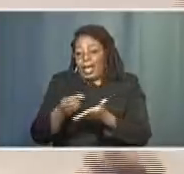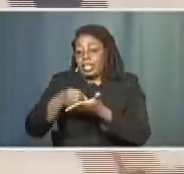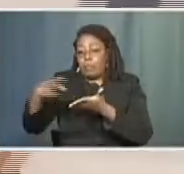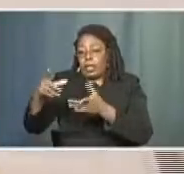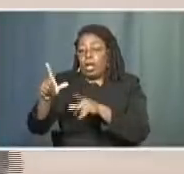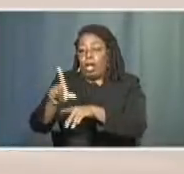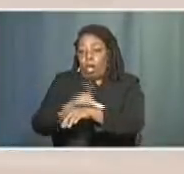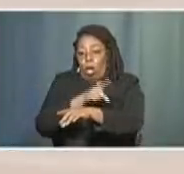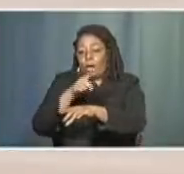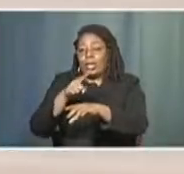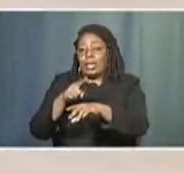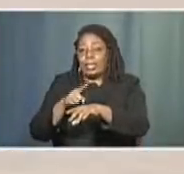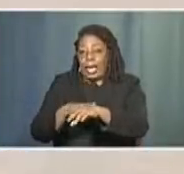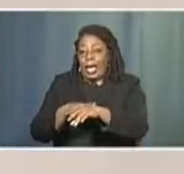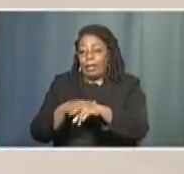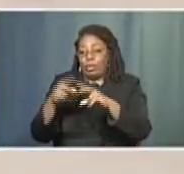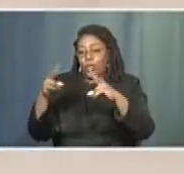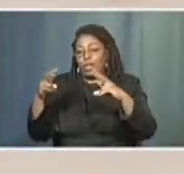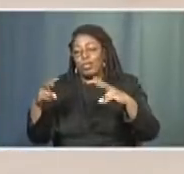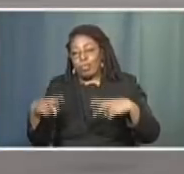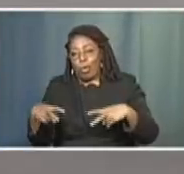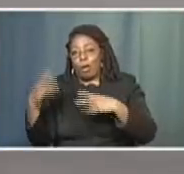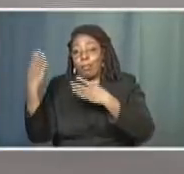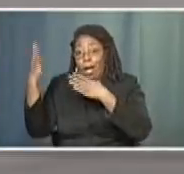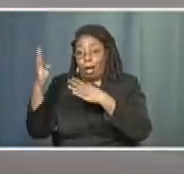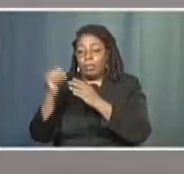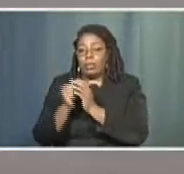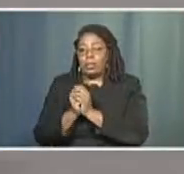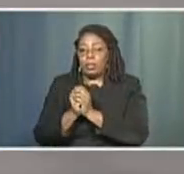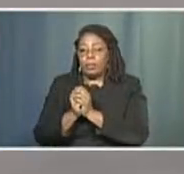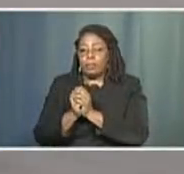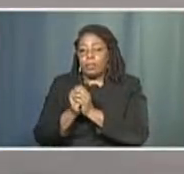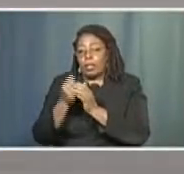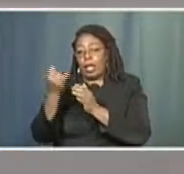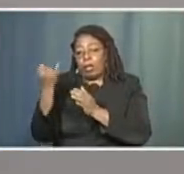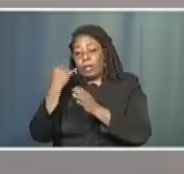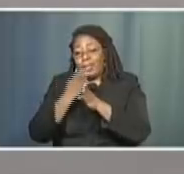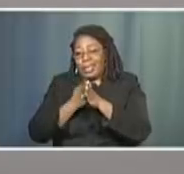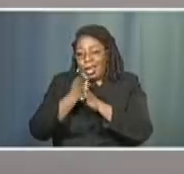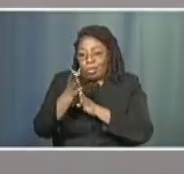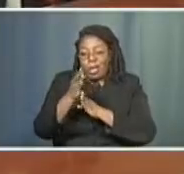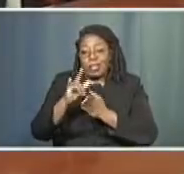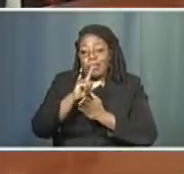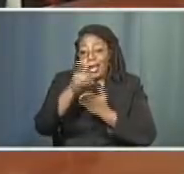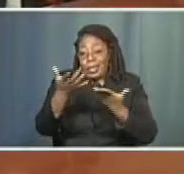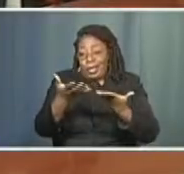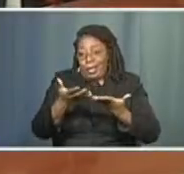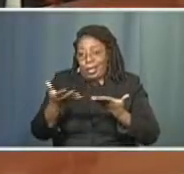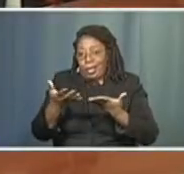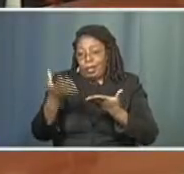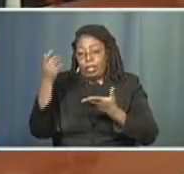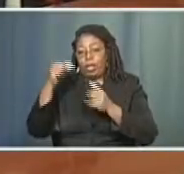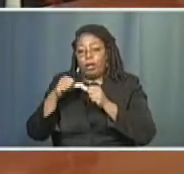longer time exploring the Bahamas. As to whether there'll be direct flights here, Permanent Secretary for Tourism and Aviation